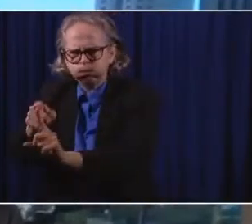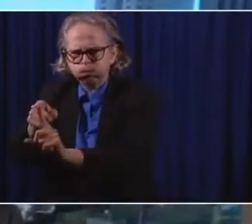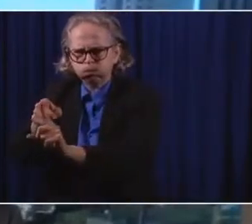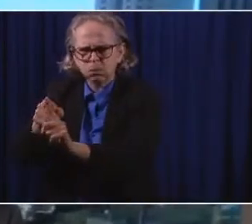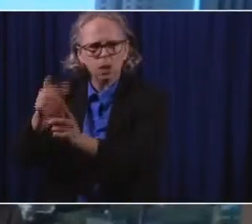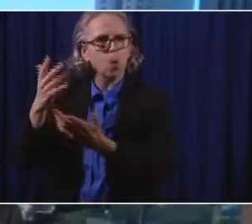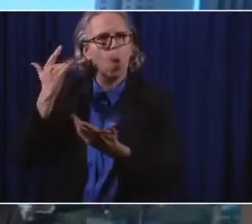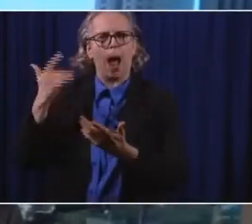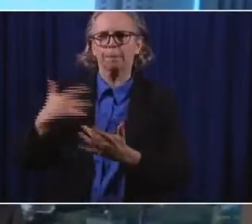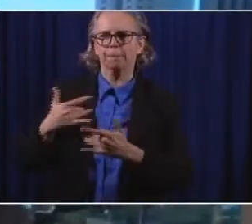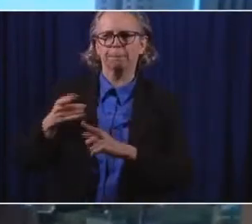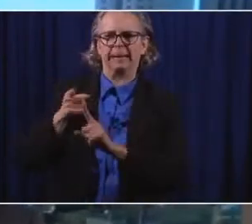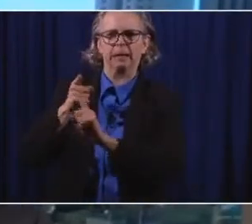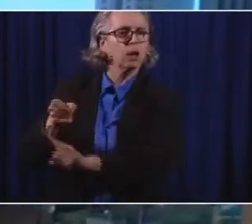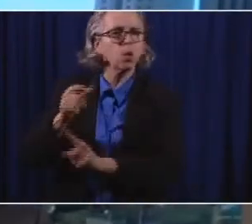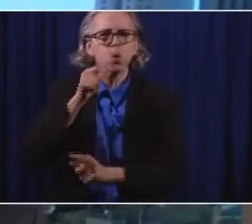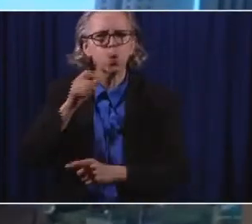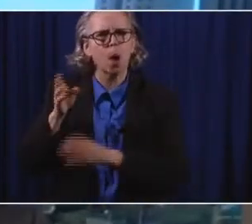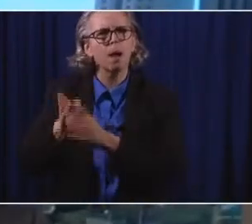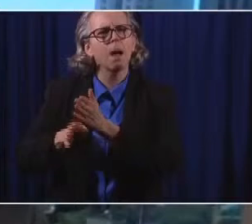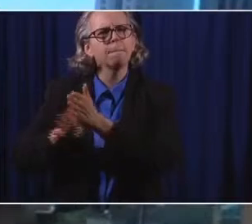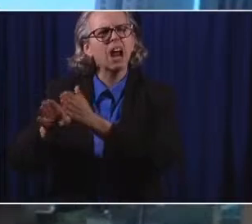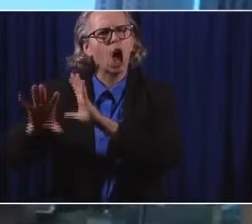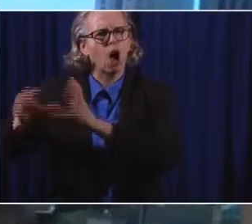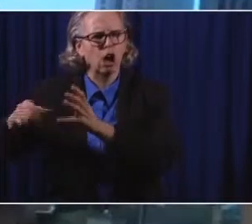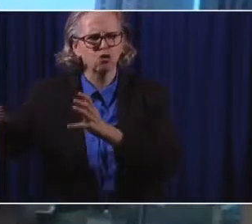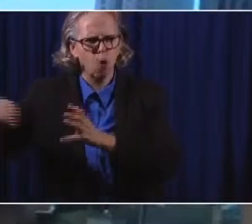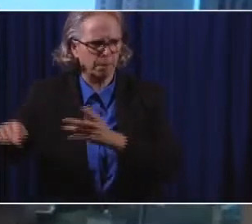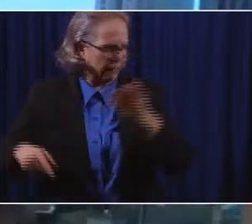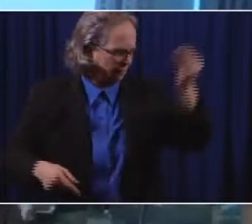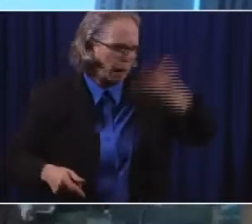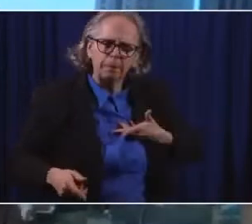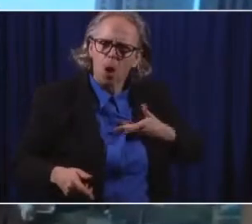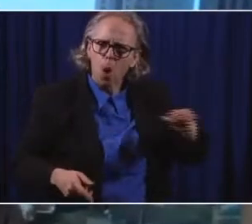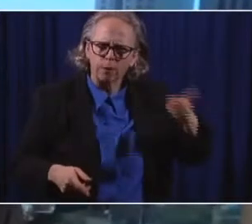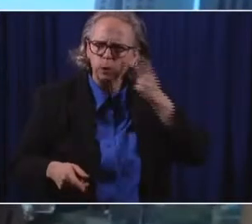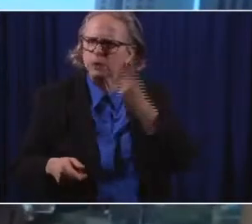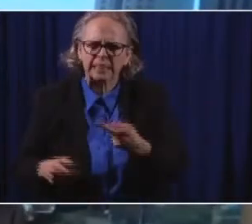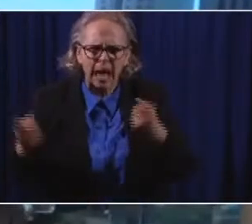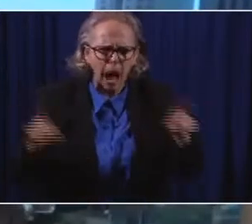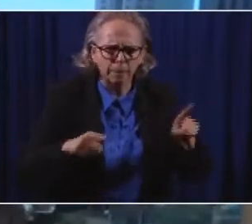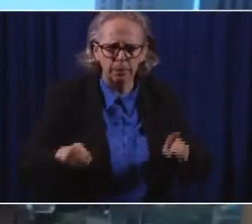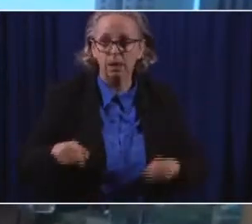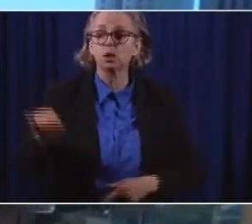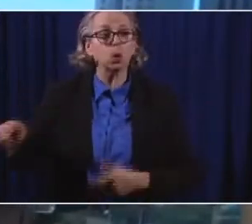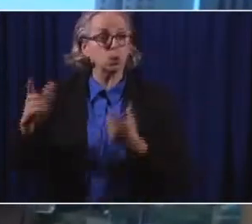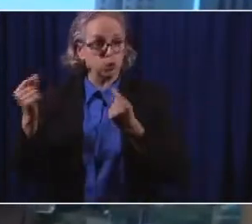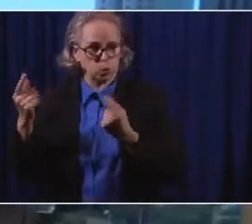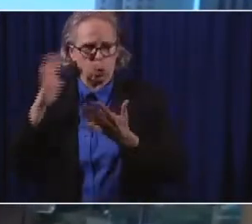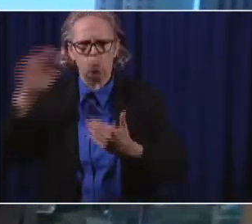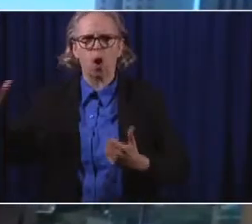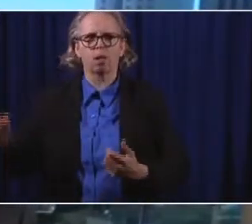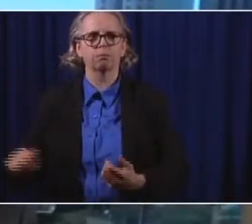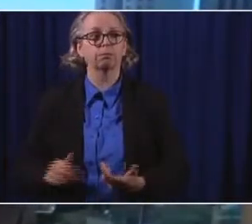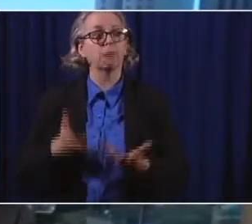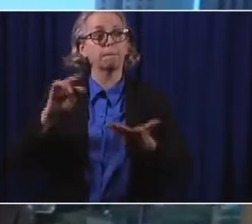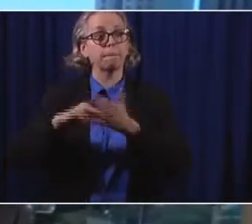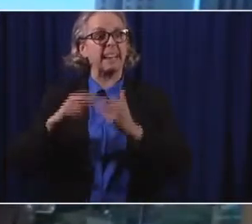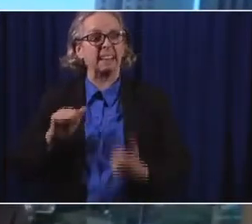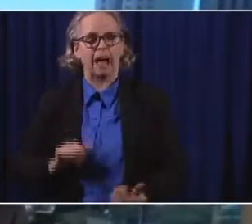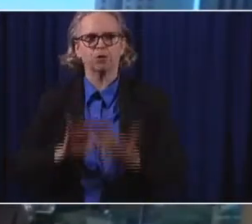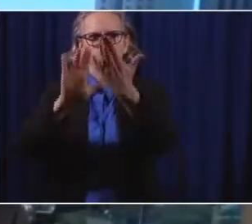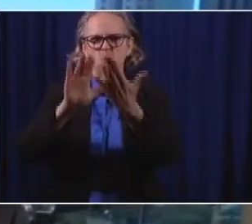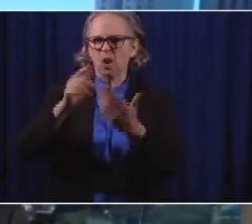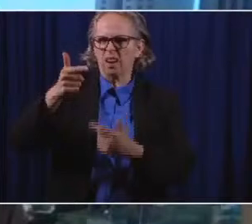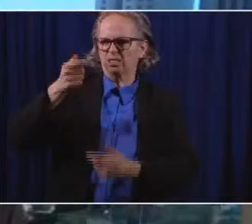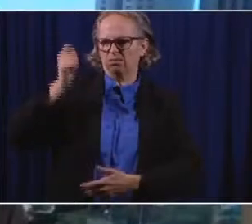voter disinformation. There's a Cleveland grand jury today that actually just indicted two bad guys who are going to face justice for it. Our